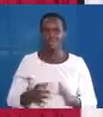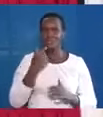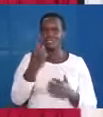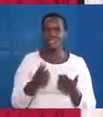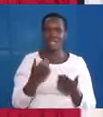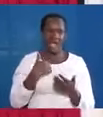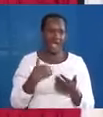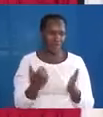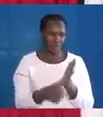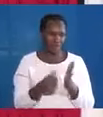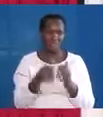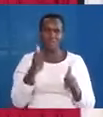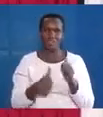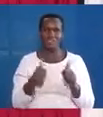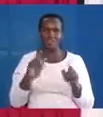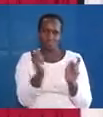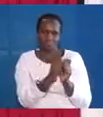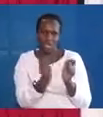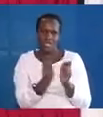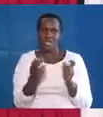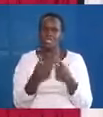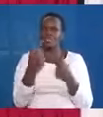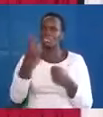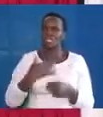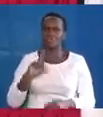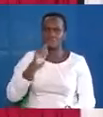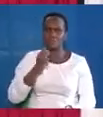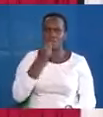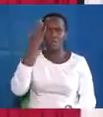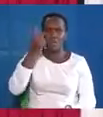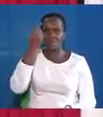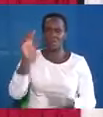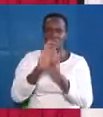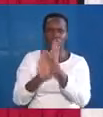ambayo inaniuma, na wewe unaniambia ni nyamaze ati kwa sababu imeandikwa.